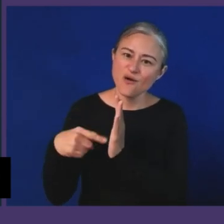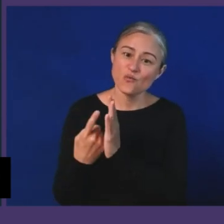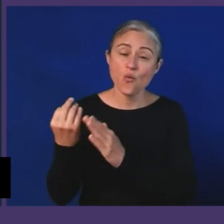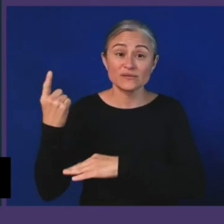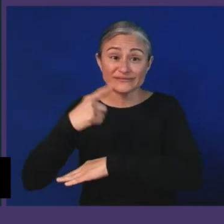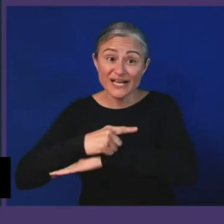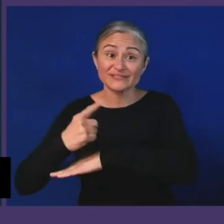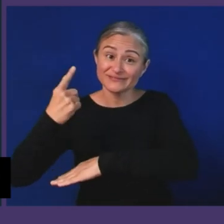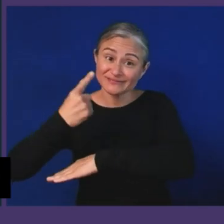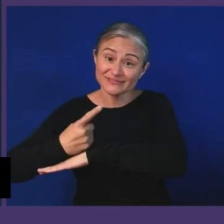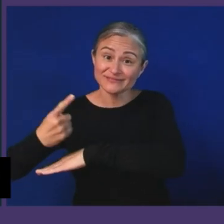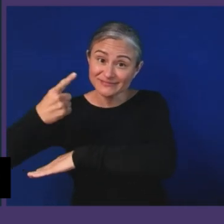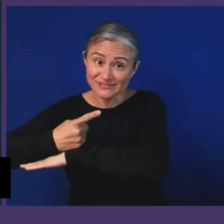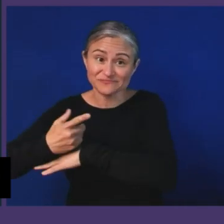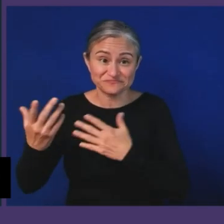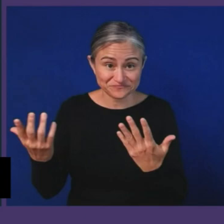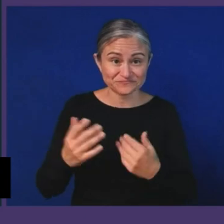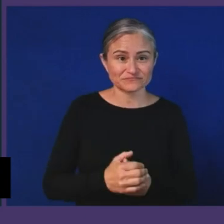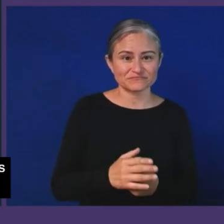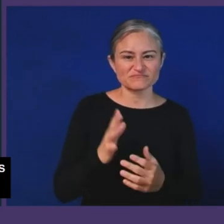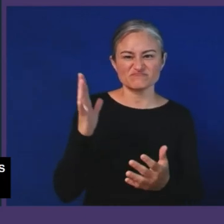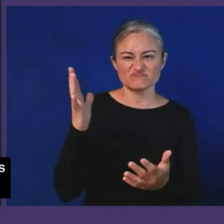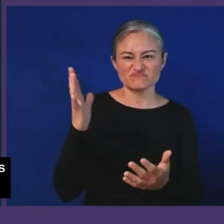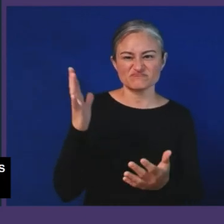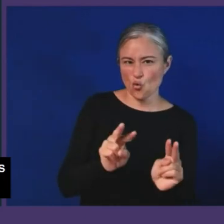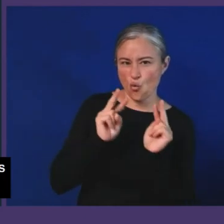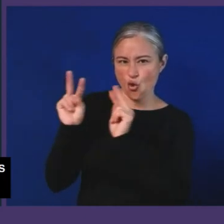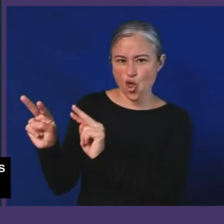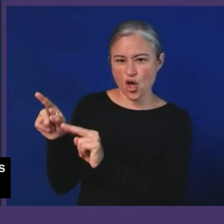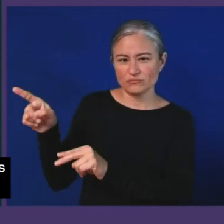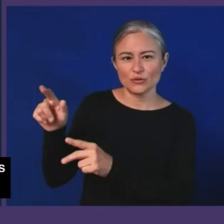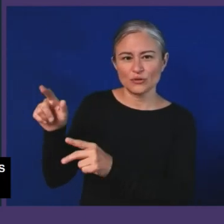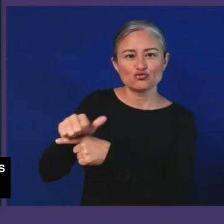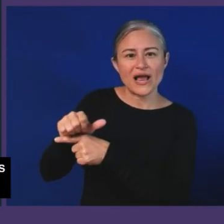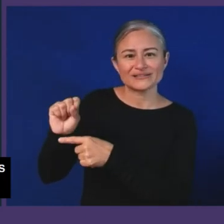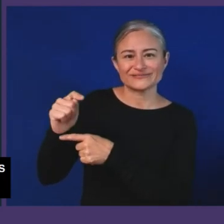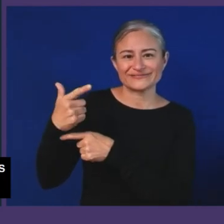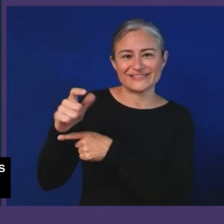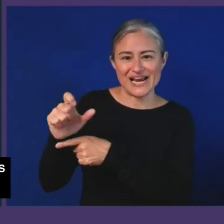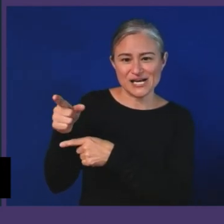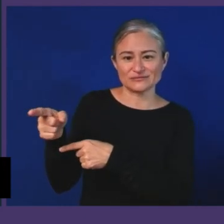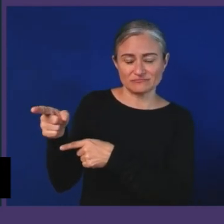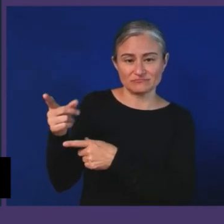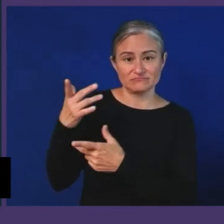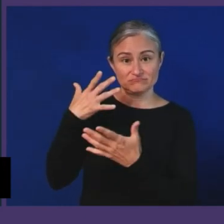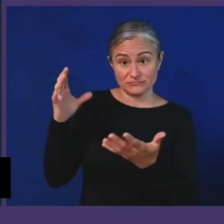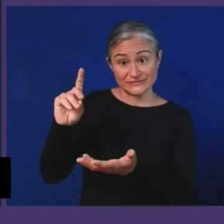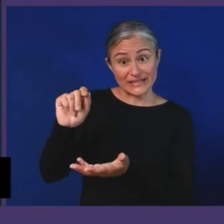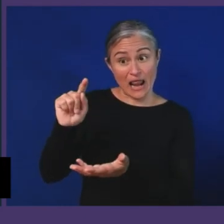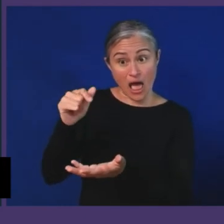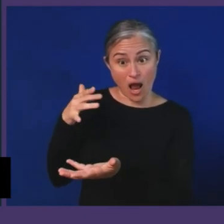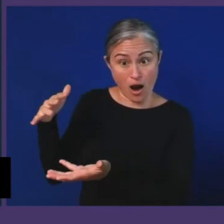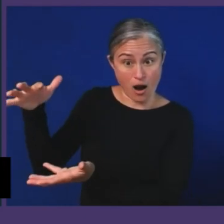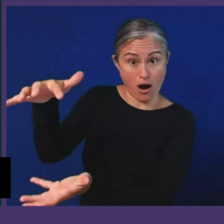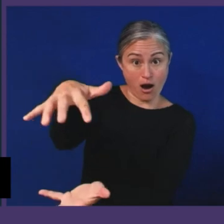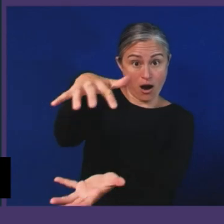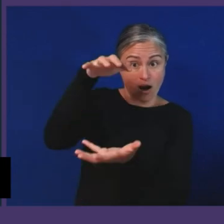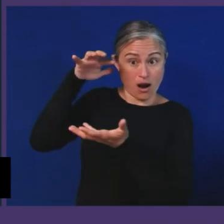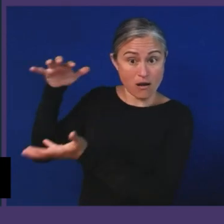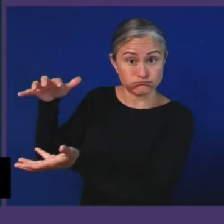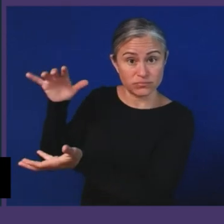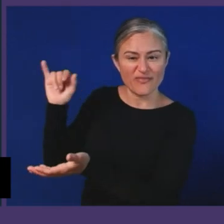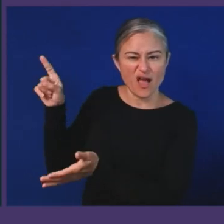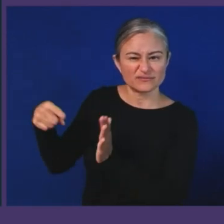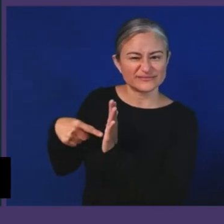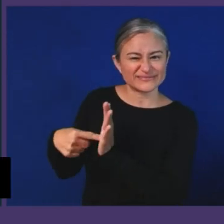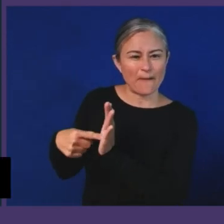First, we're going to gather a large amount of data. Here's an example of what we call a data mixture that comes from this